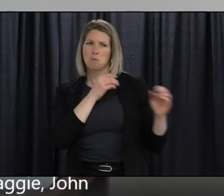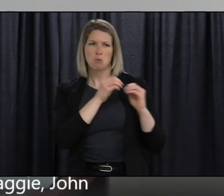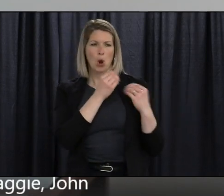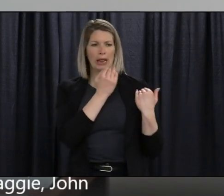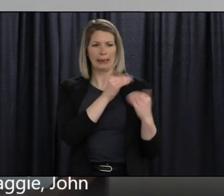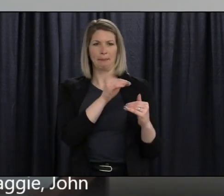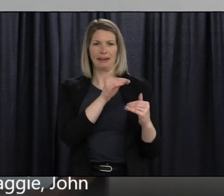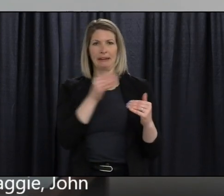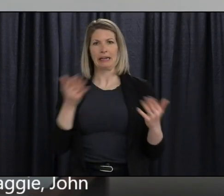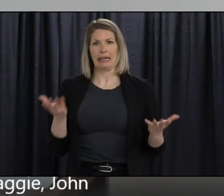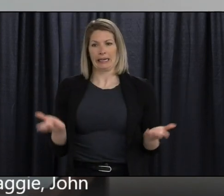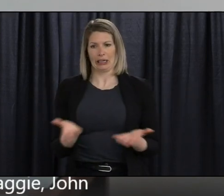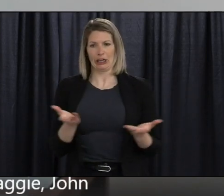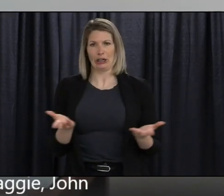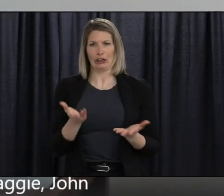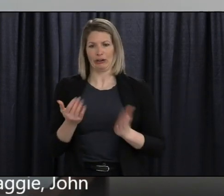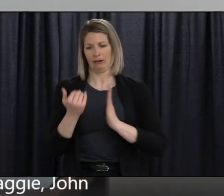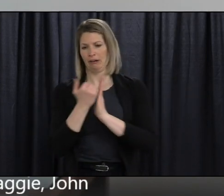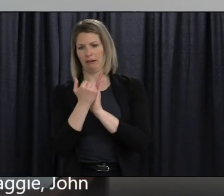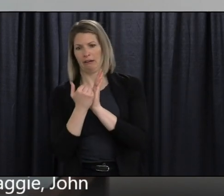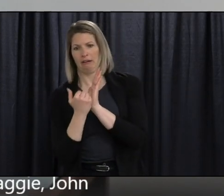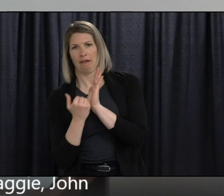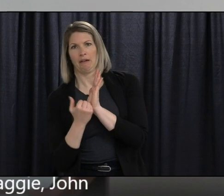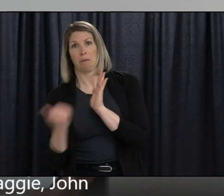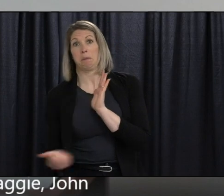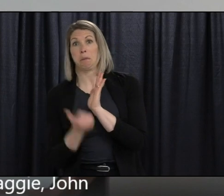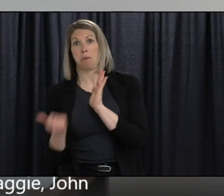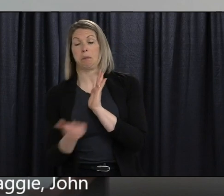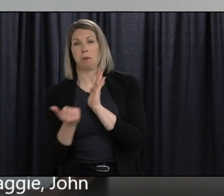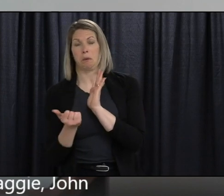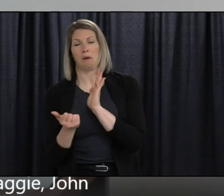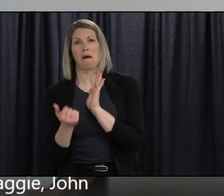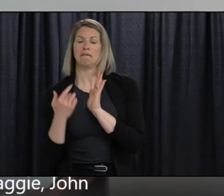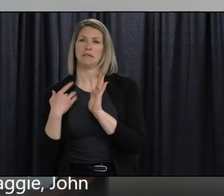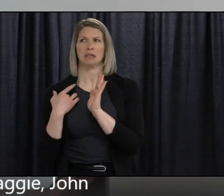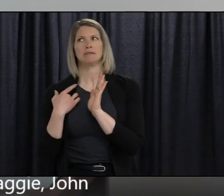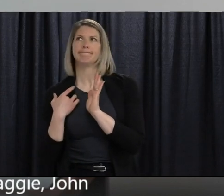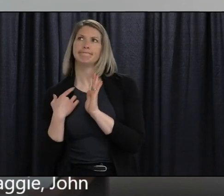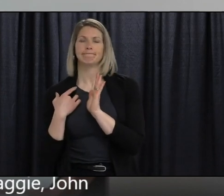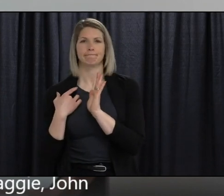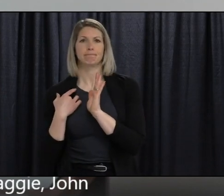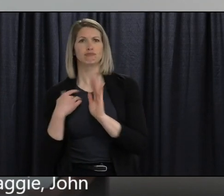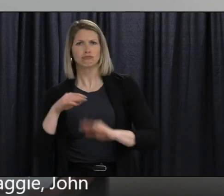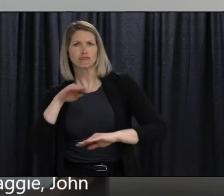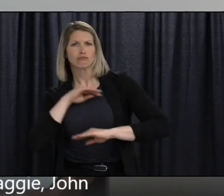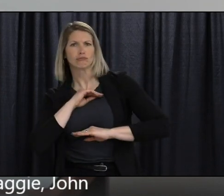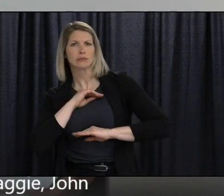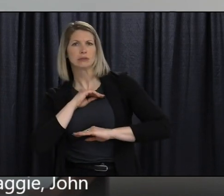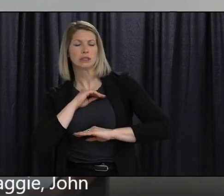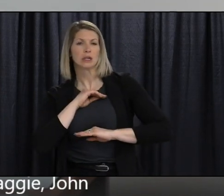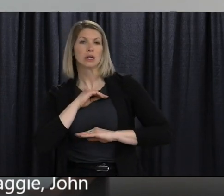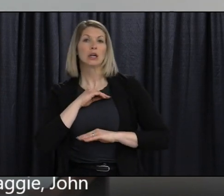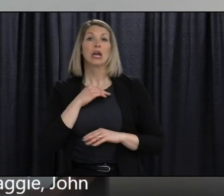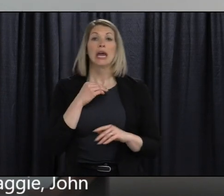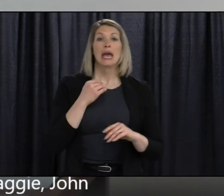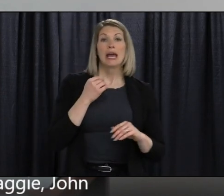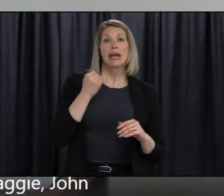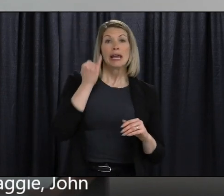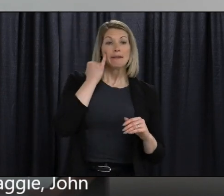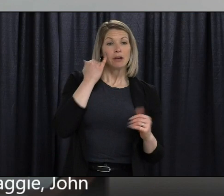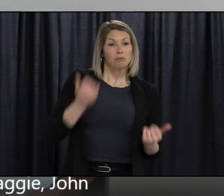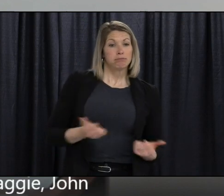for COVID-19. And so we do not want to use the diagnostic test in the wrong